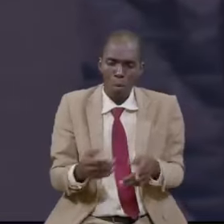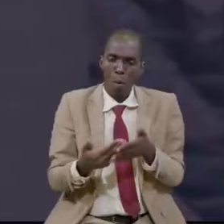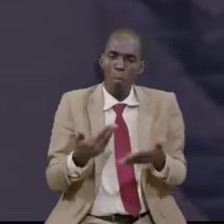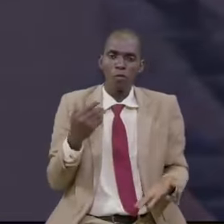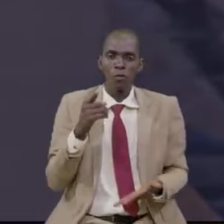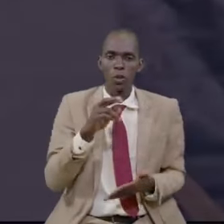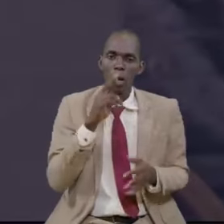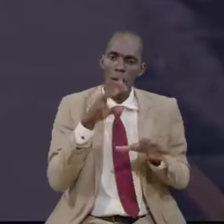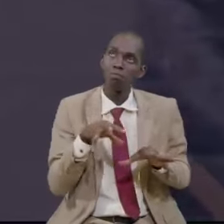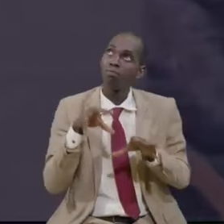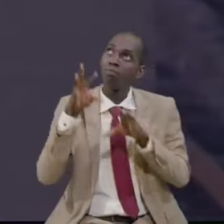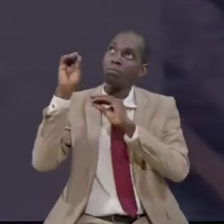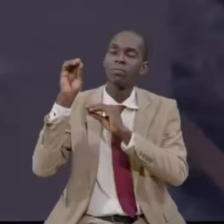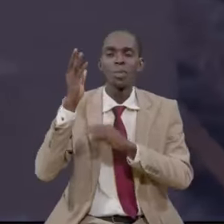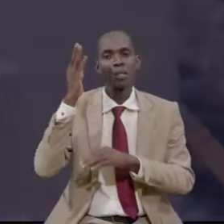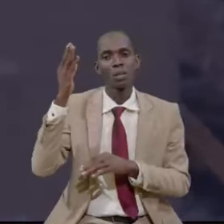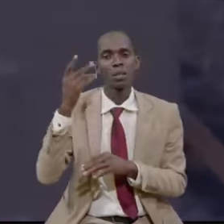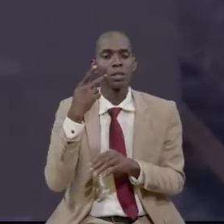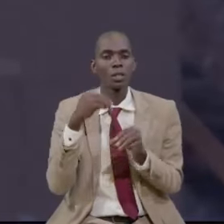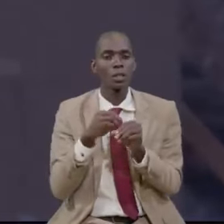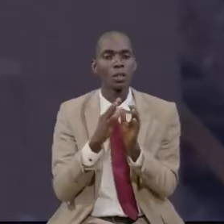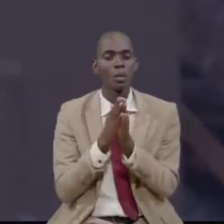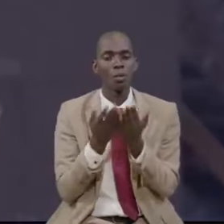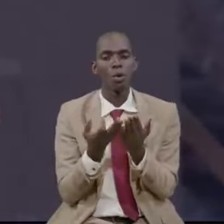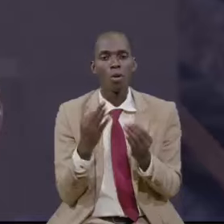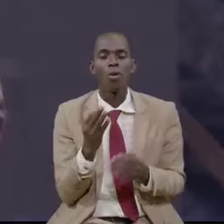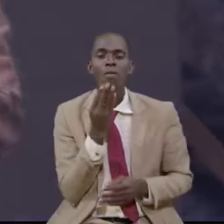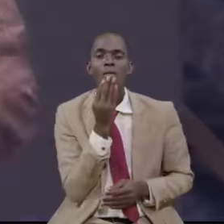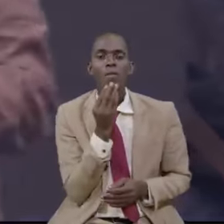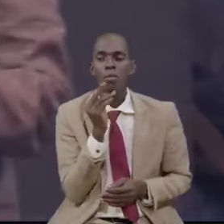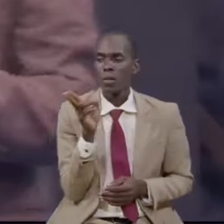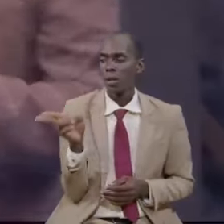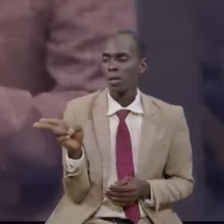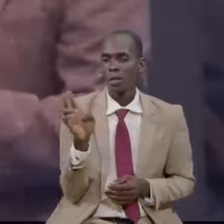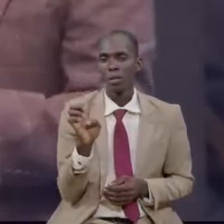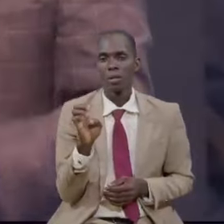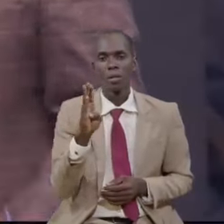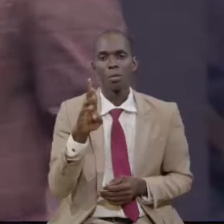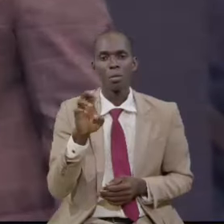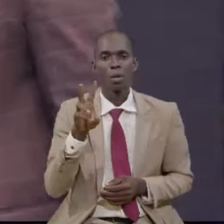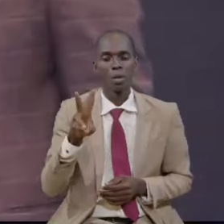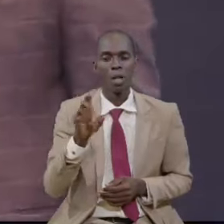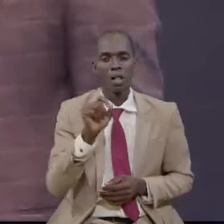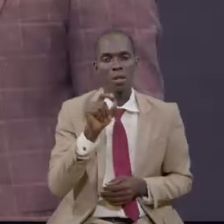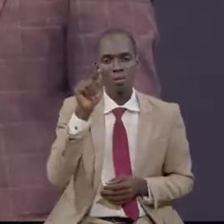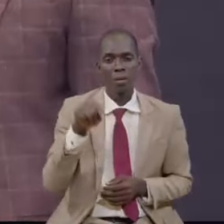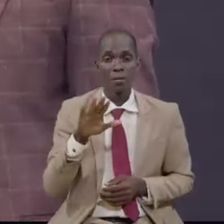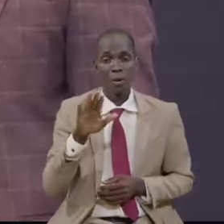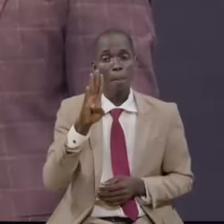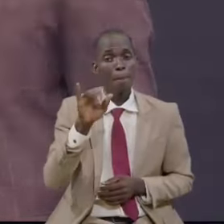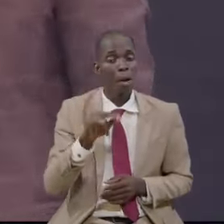in Hebrews chapter 11 verse 5. By faith, Enoch was